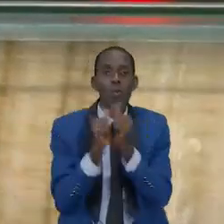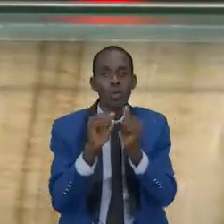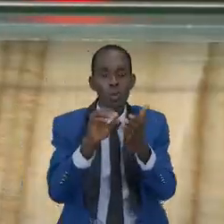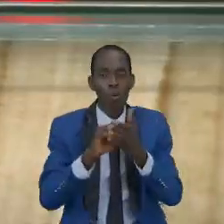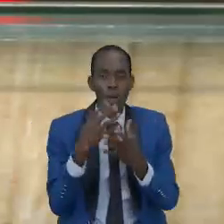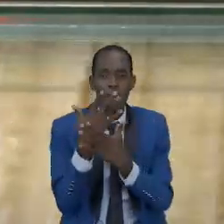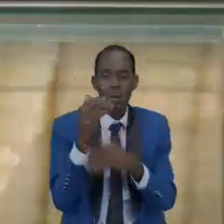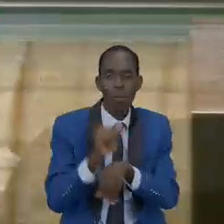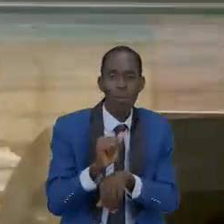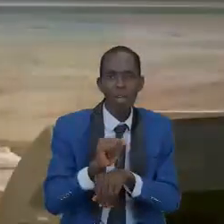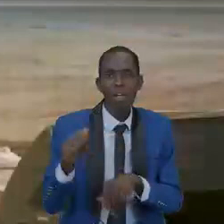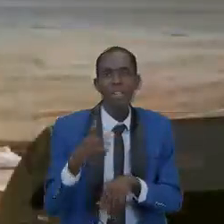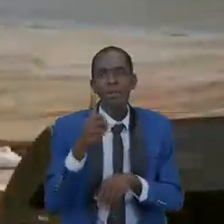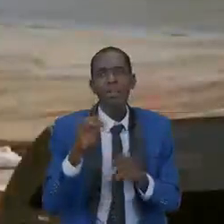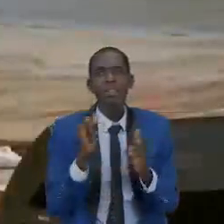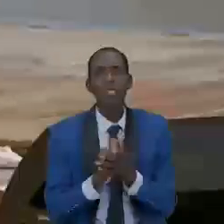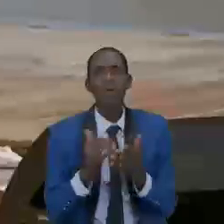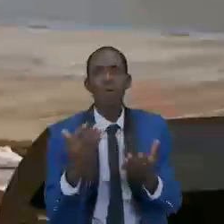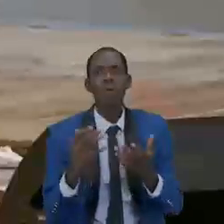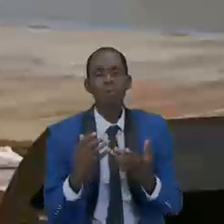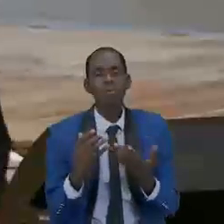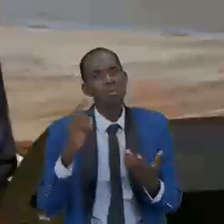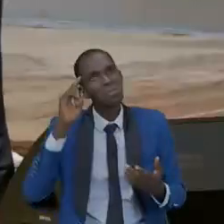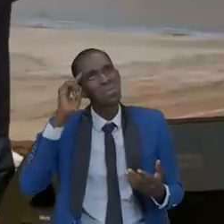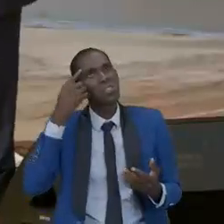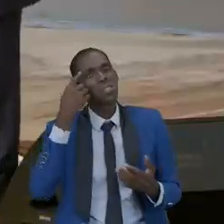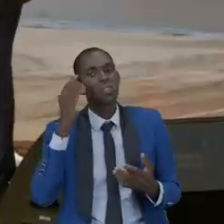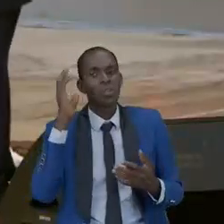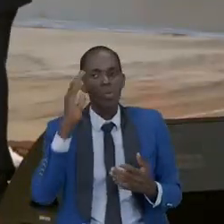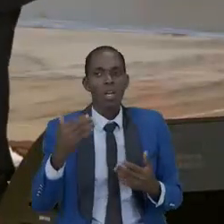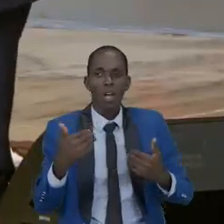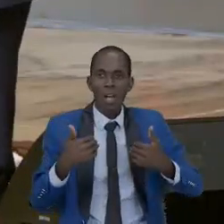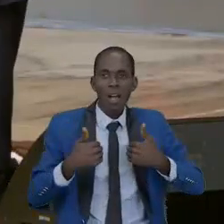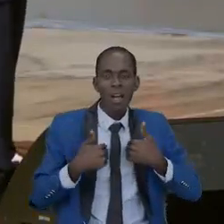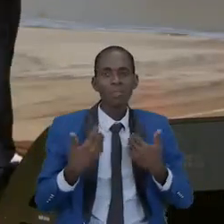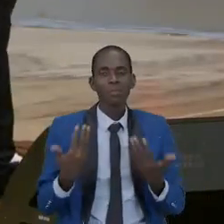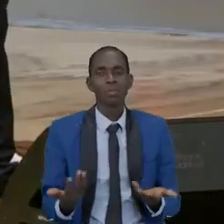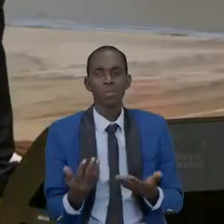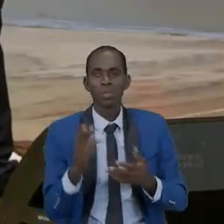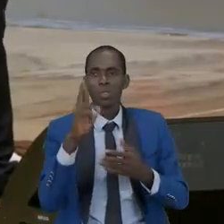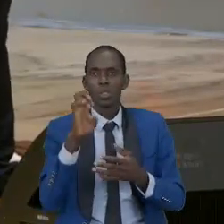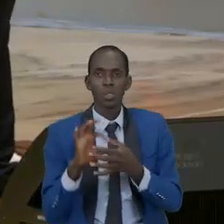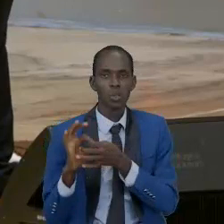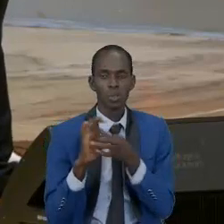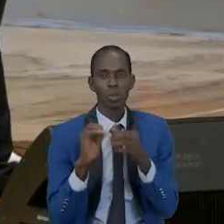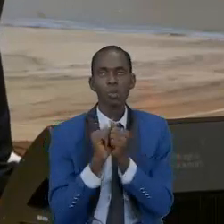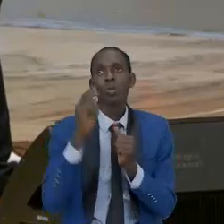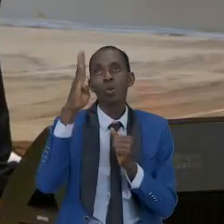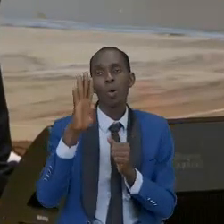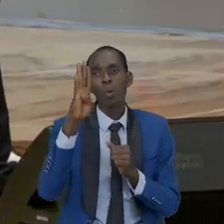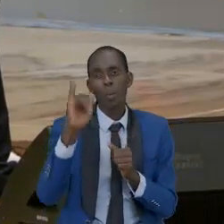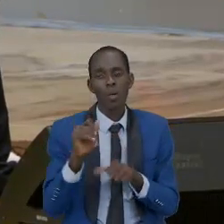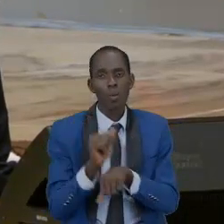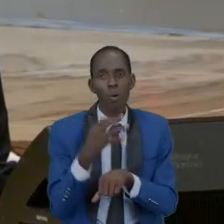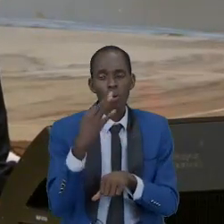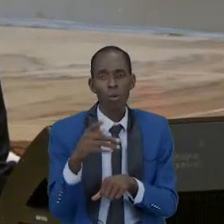hand, anyone that thinking he is going to have reconciliation with God by the works of the law, is